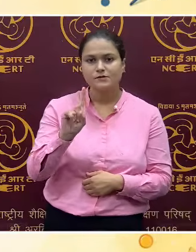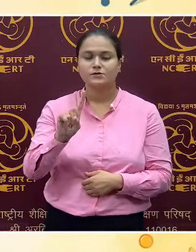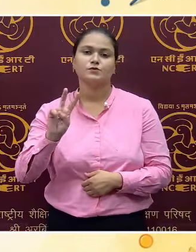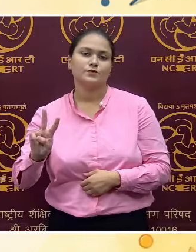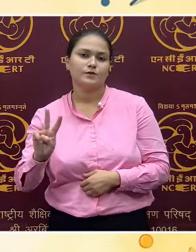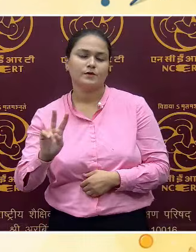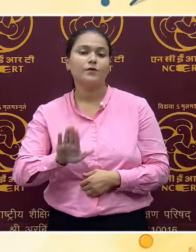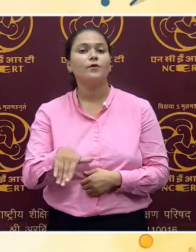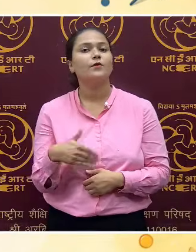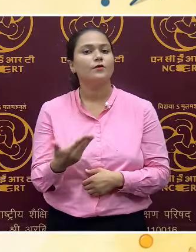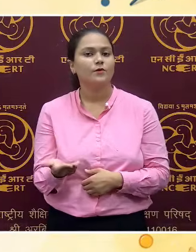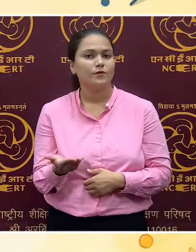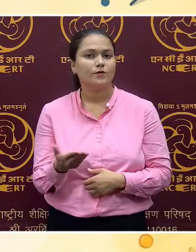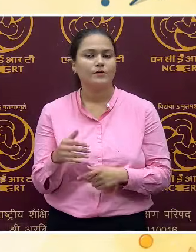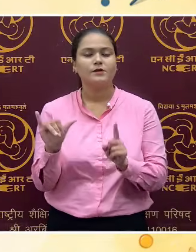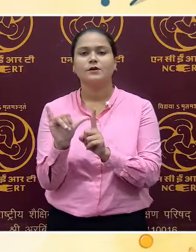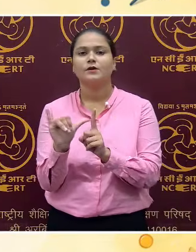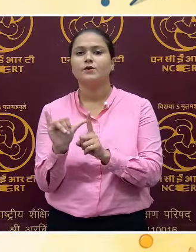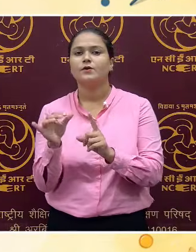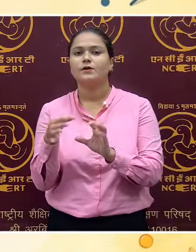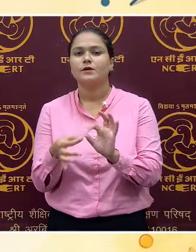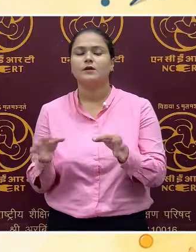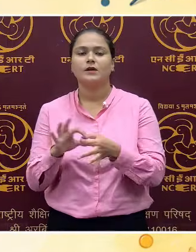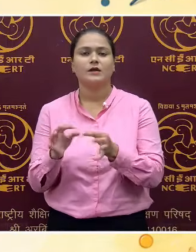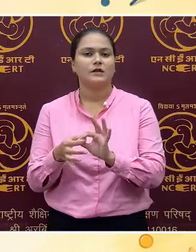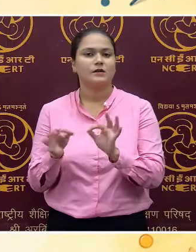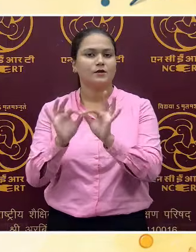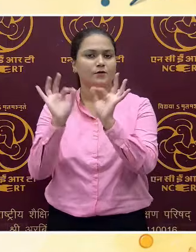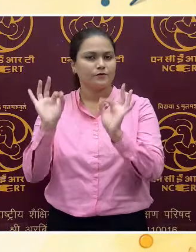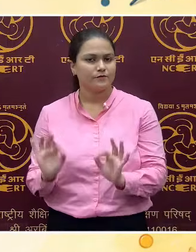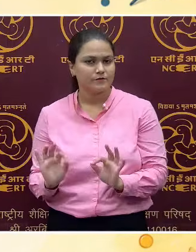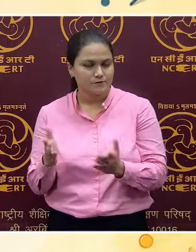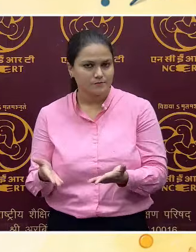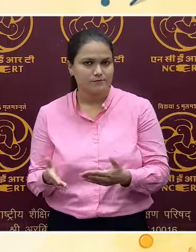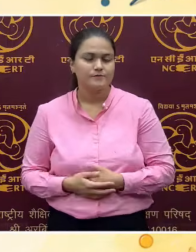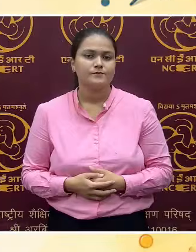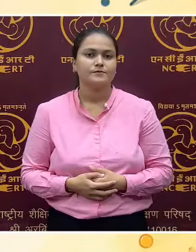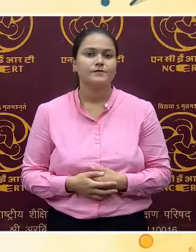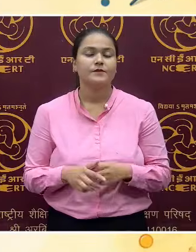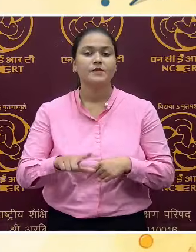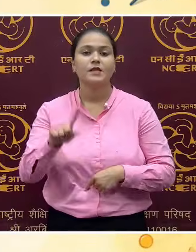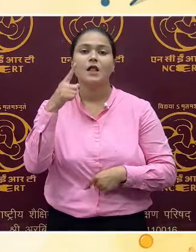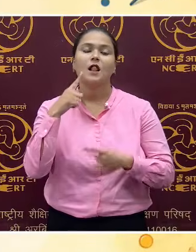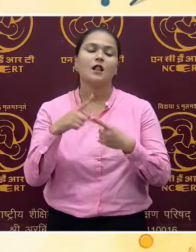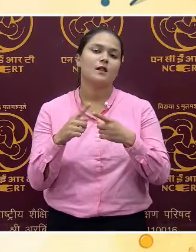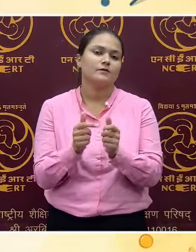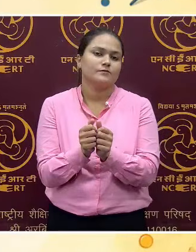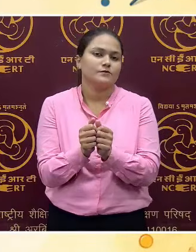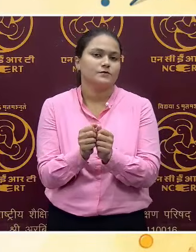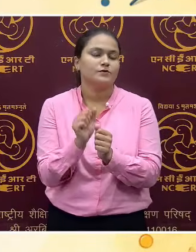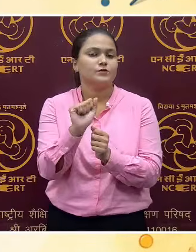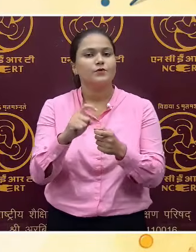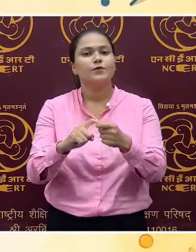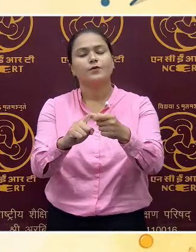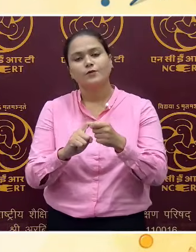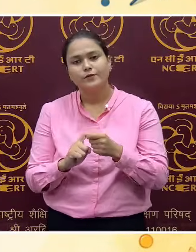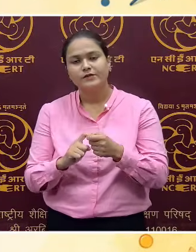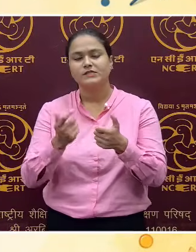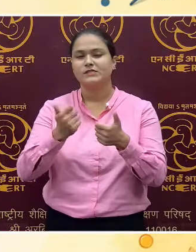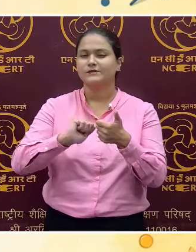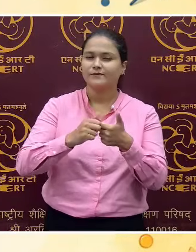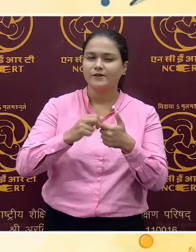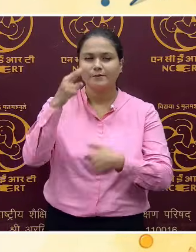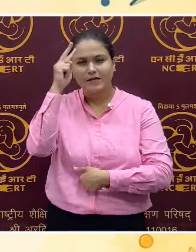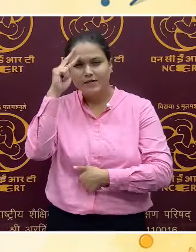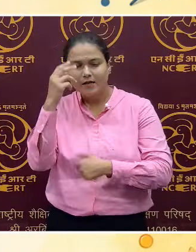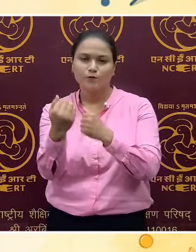12, and also on our YouTube channel, which is NCERT Official. In the live chat box, you can write down your questions, your queries, and